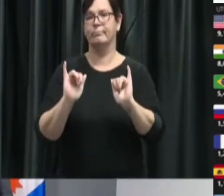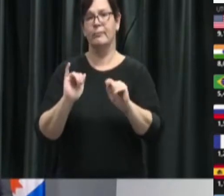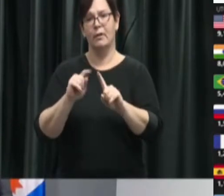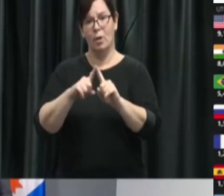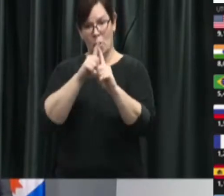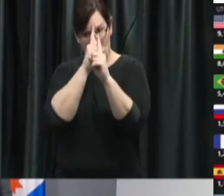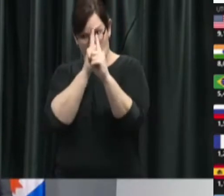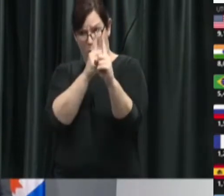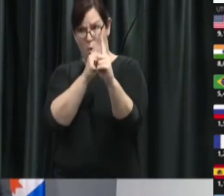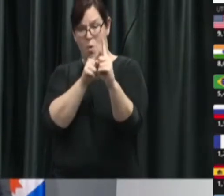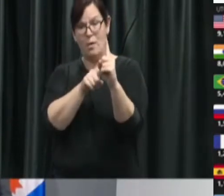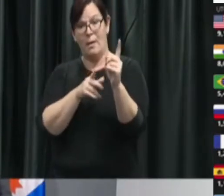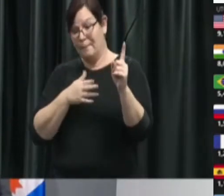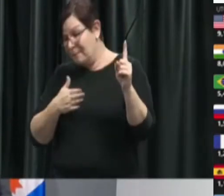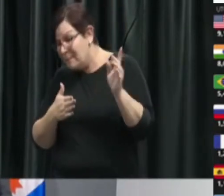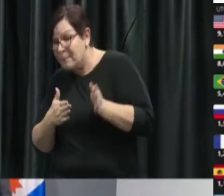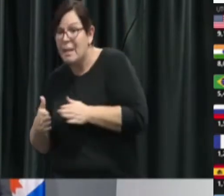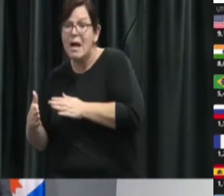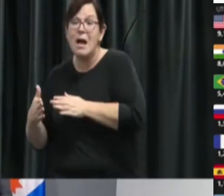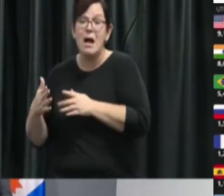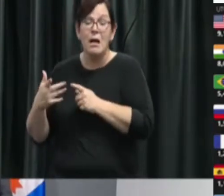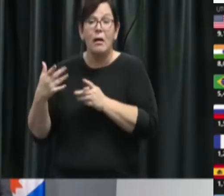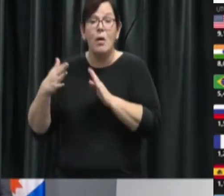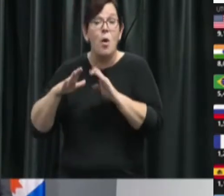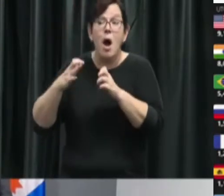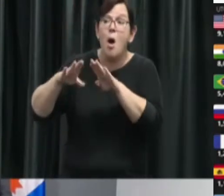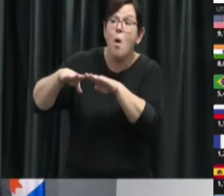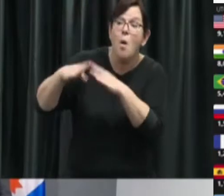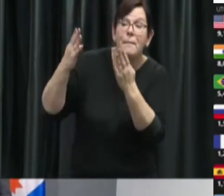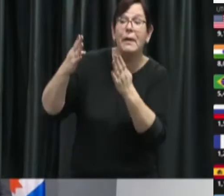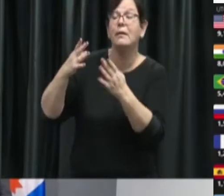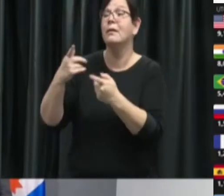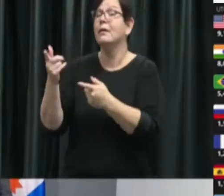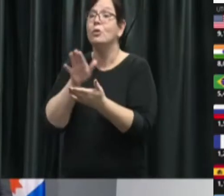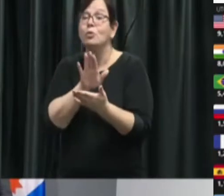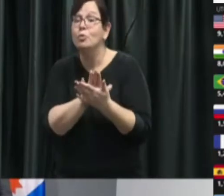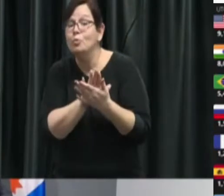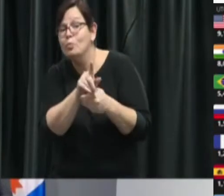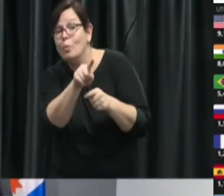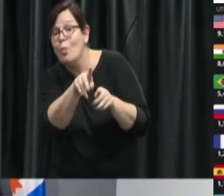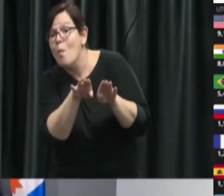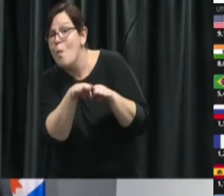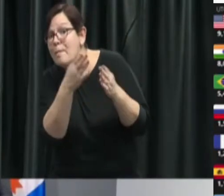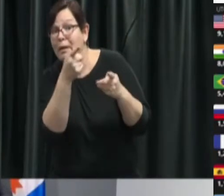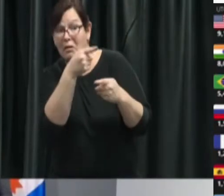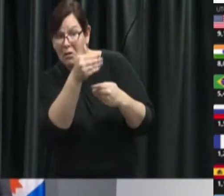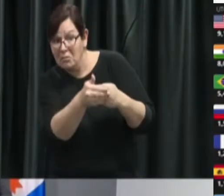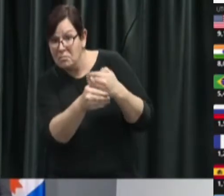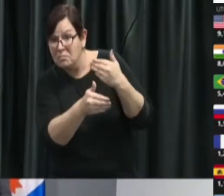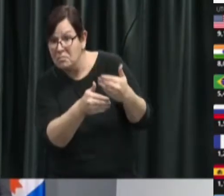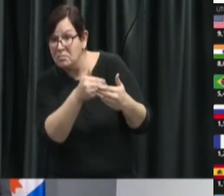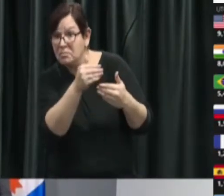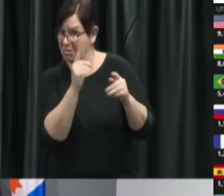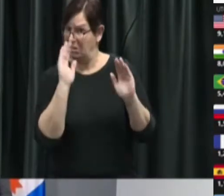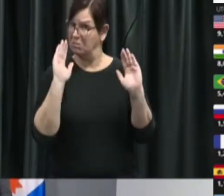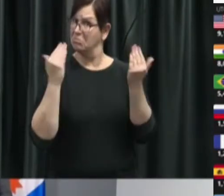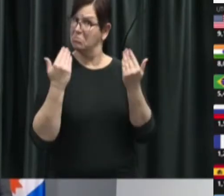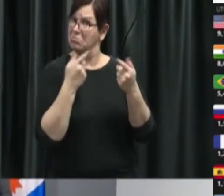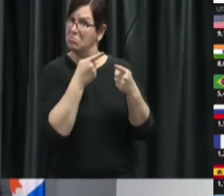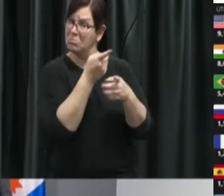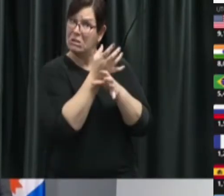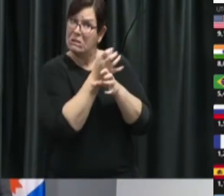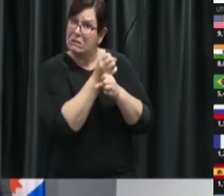similar to how schools will reopen, seemingly safely and successfully based on experience to date, with a presumption they would be open, subject